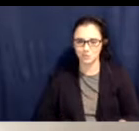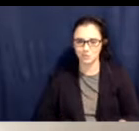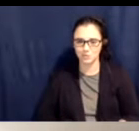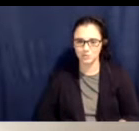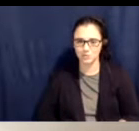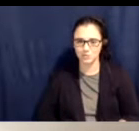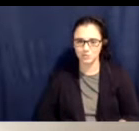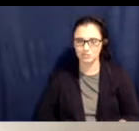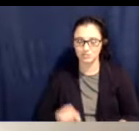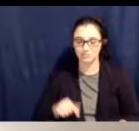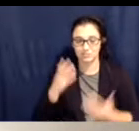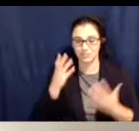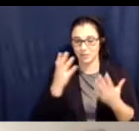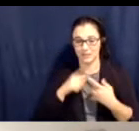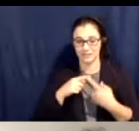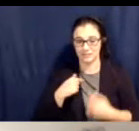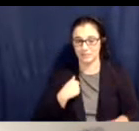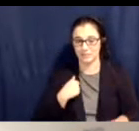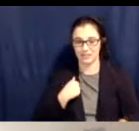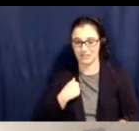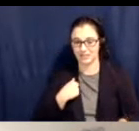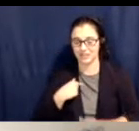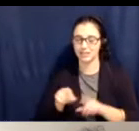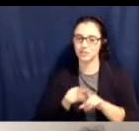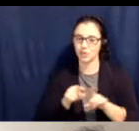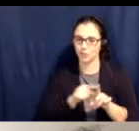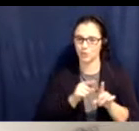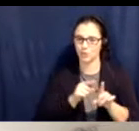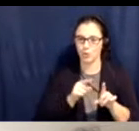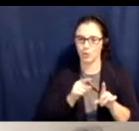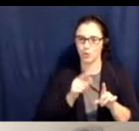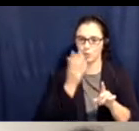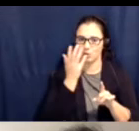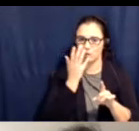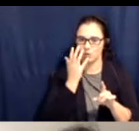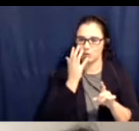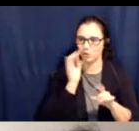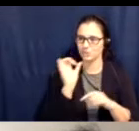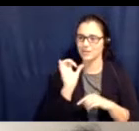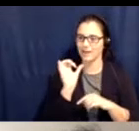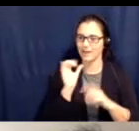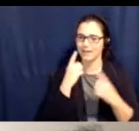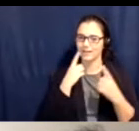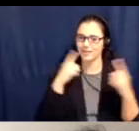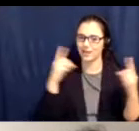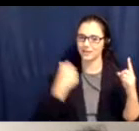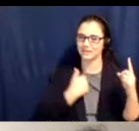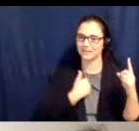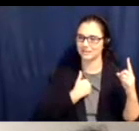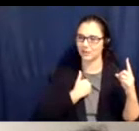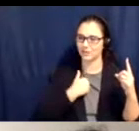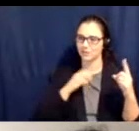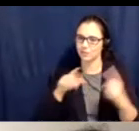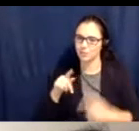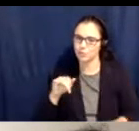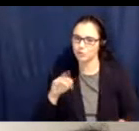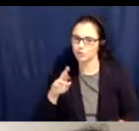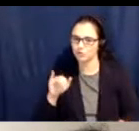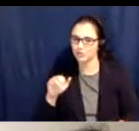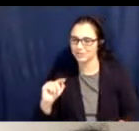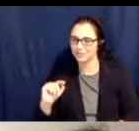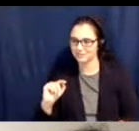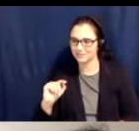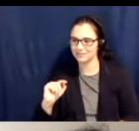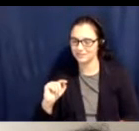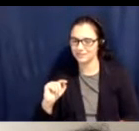this is amazing to me. It's also reminiscent of so many famous self-portraits. Hmm.